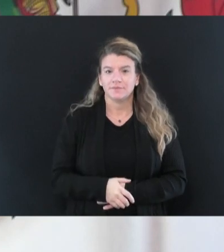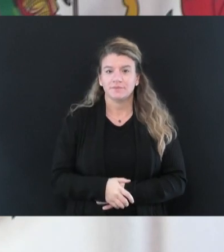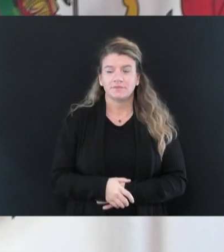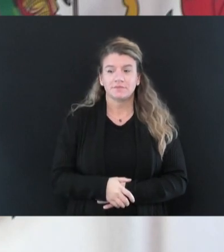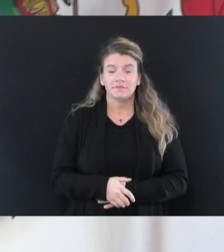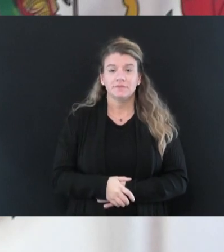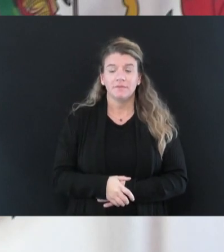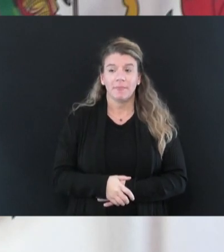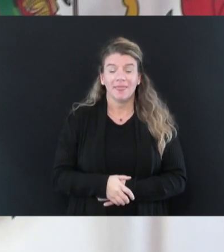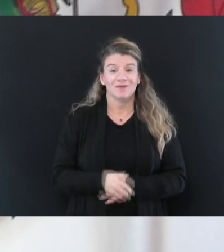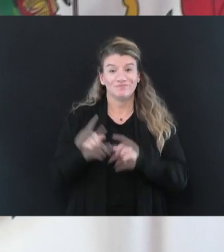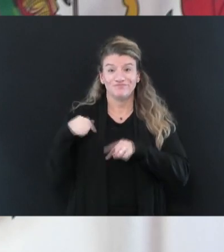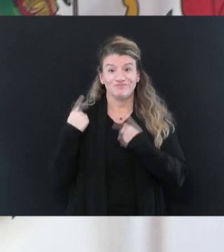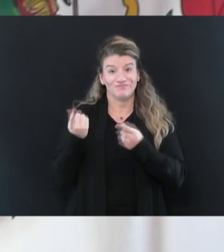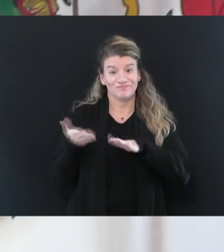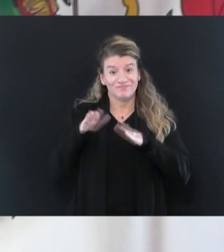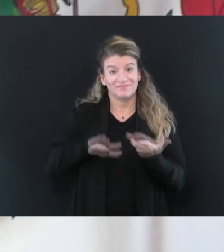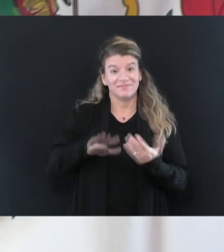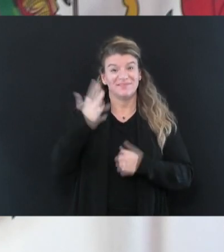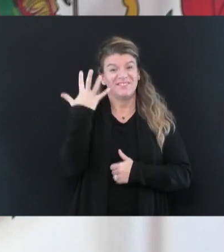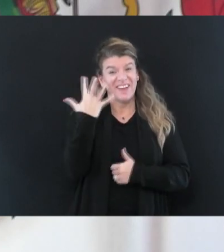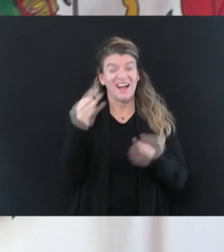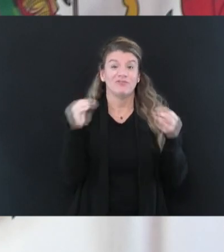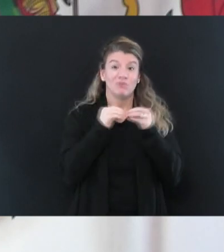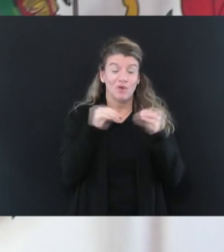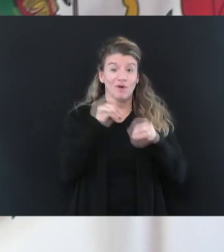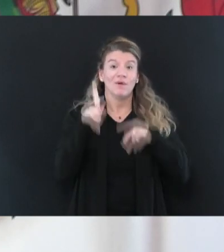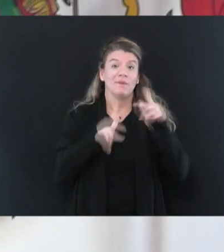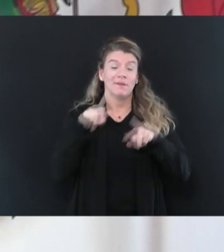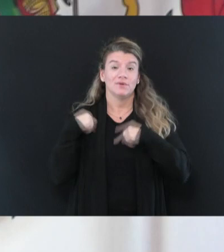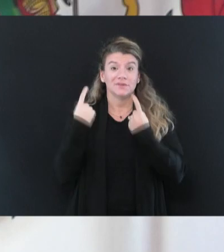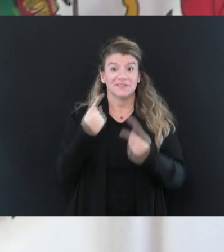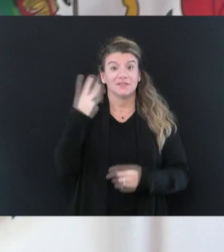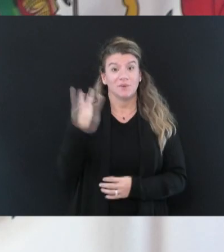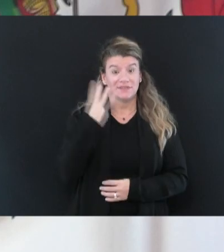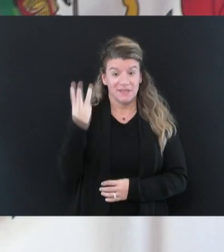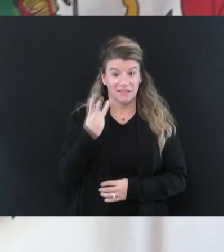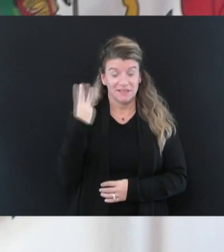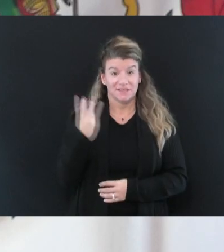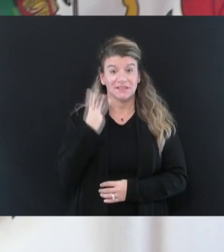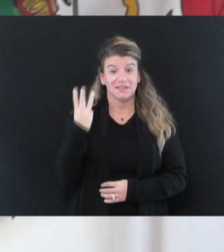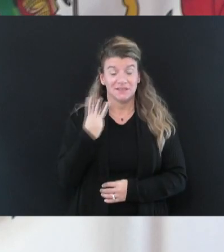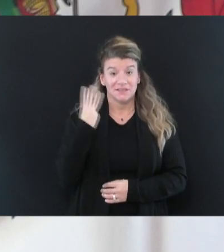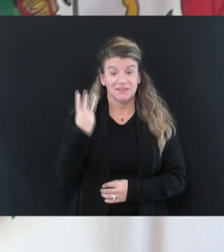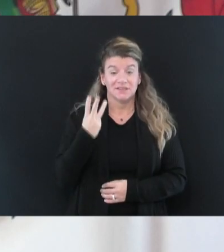We've lost 5 people since last Wednesday. Again,